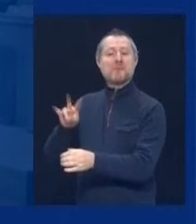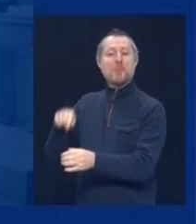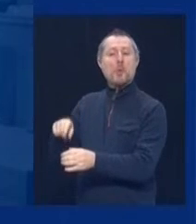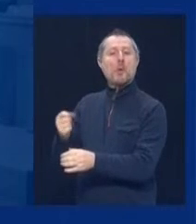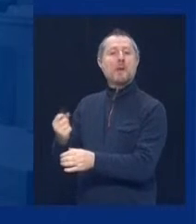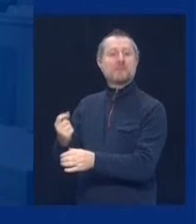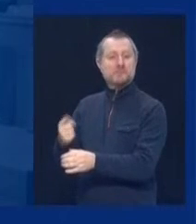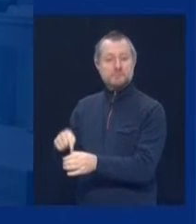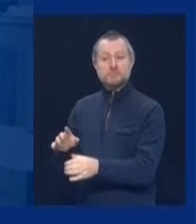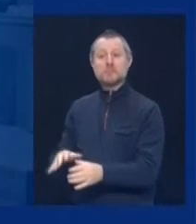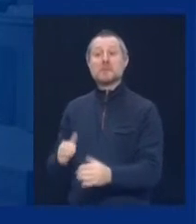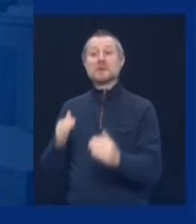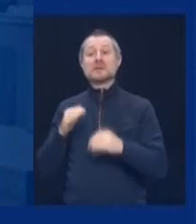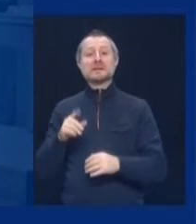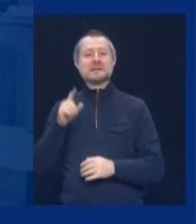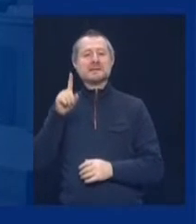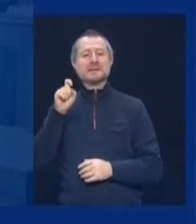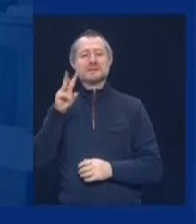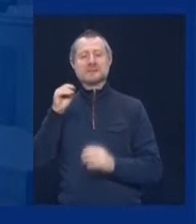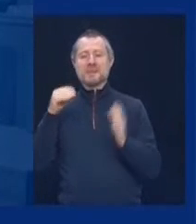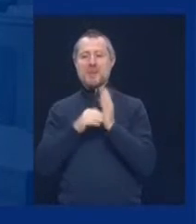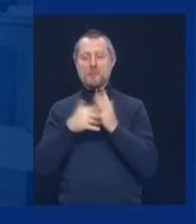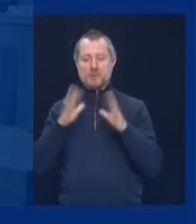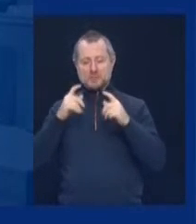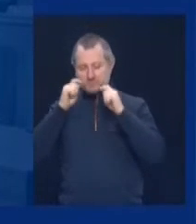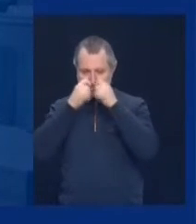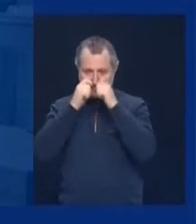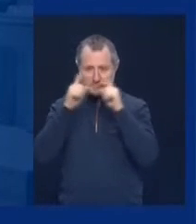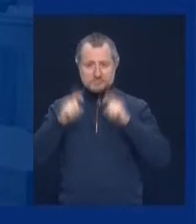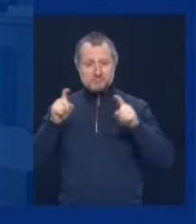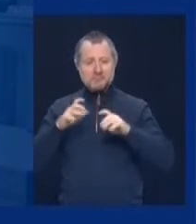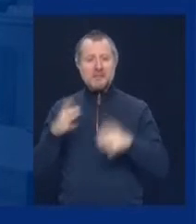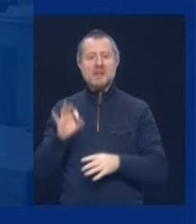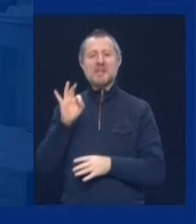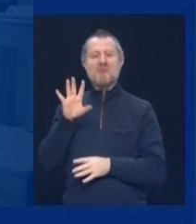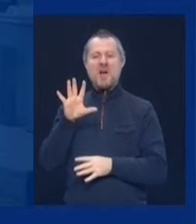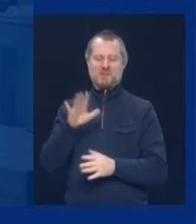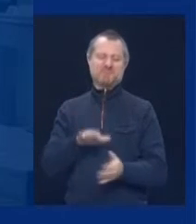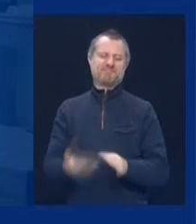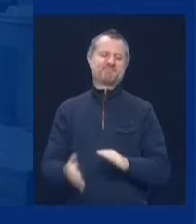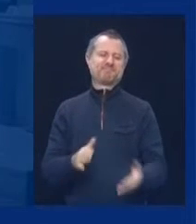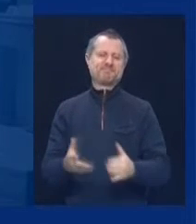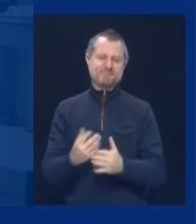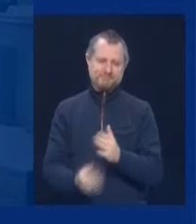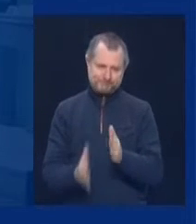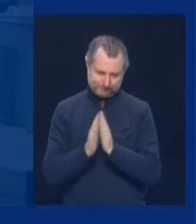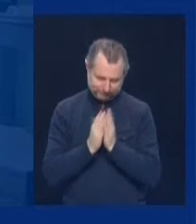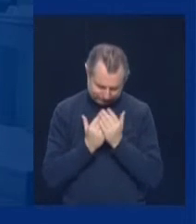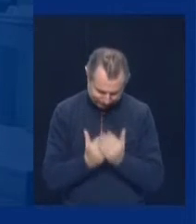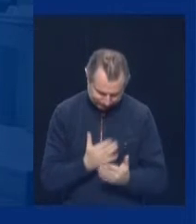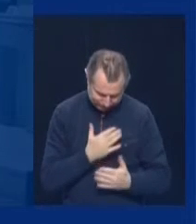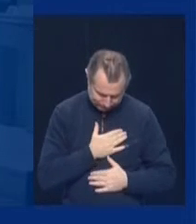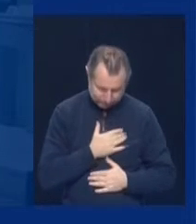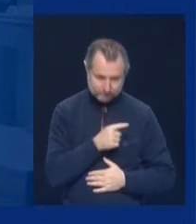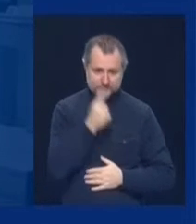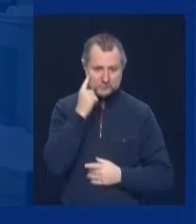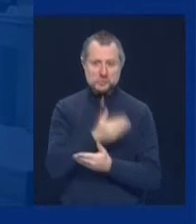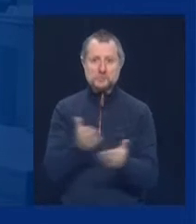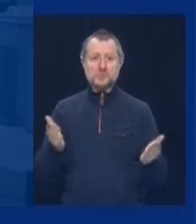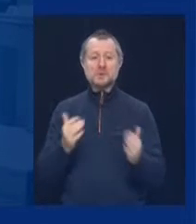160,000 tests, 95 deaths. They're in our thoughts and prayers. Statewide